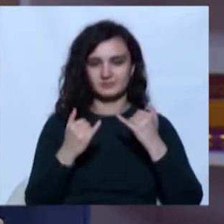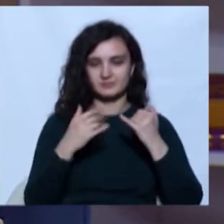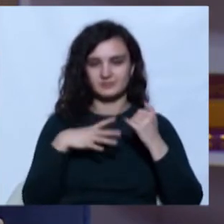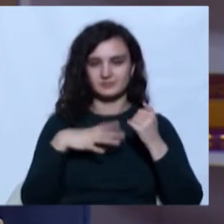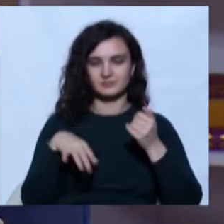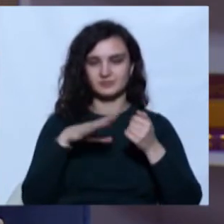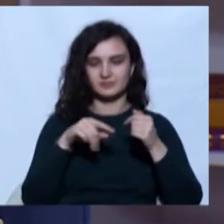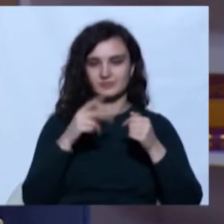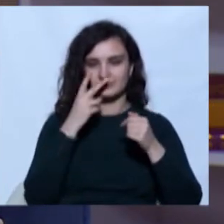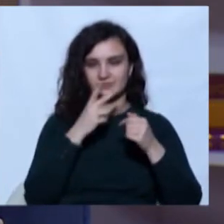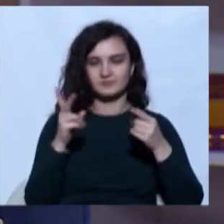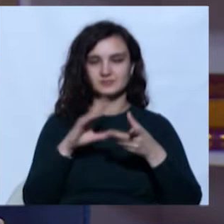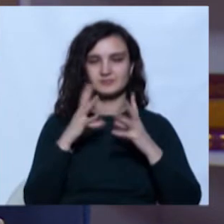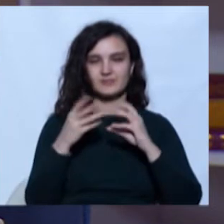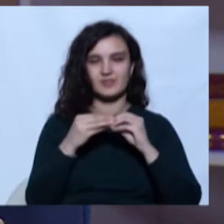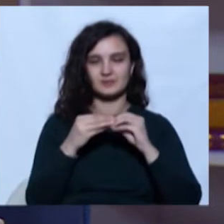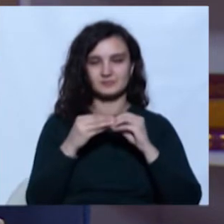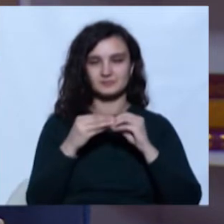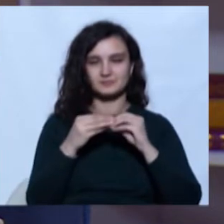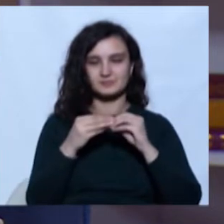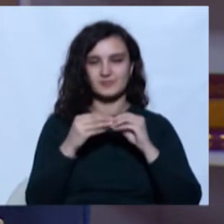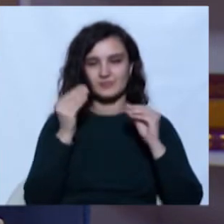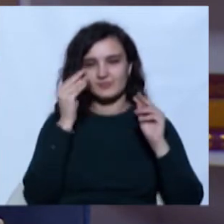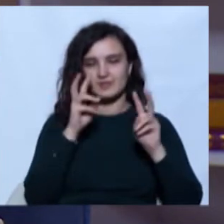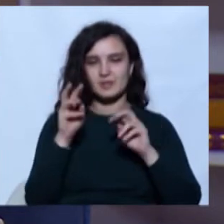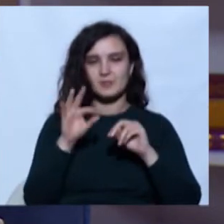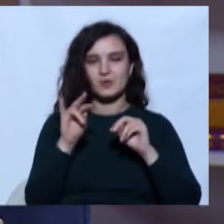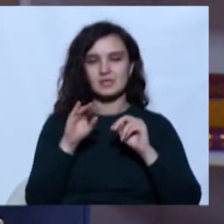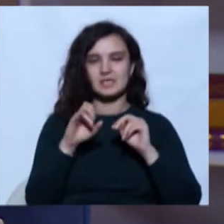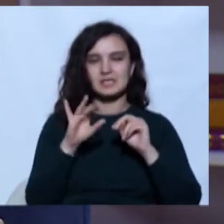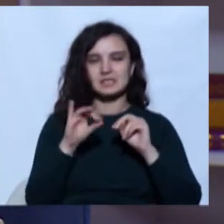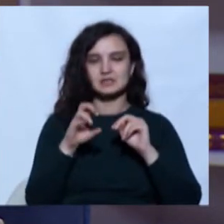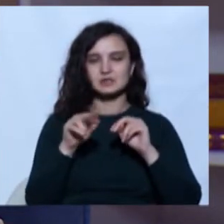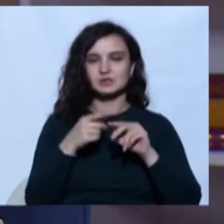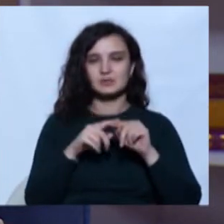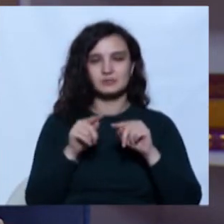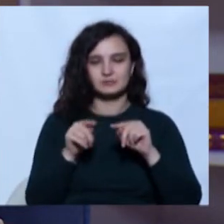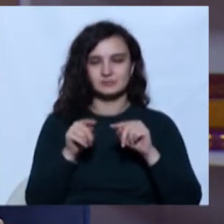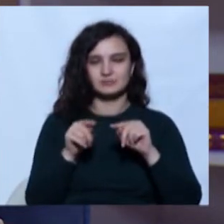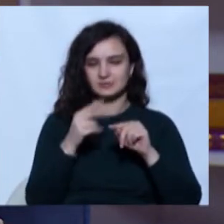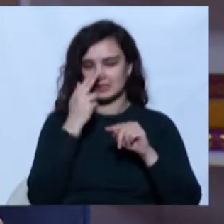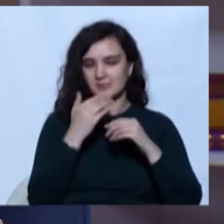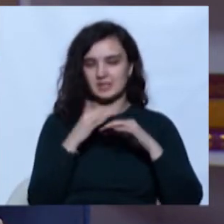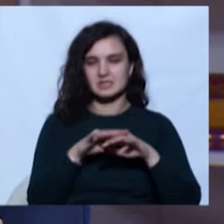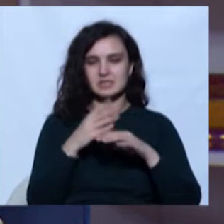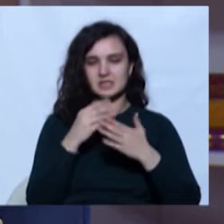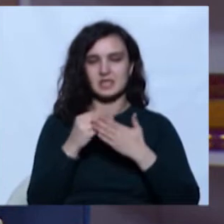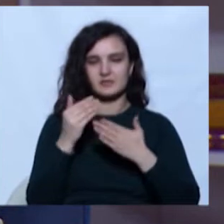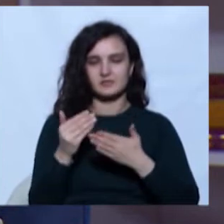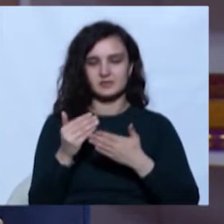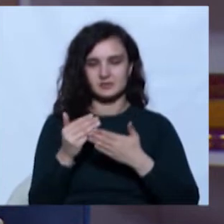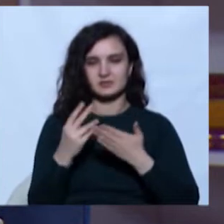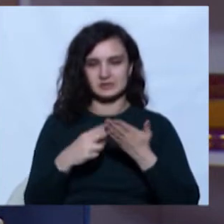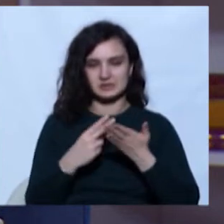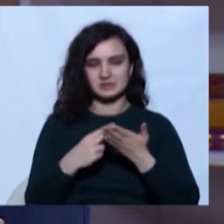a look at the summary of The Treasure of Monte Cristo, which is an adaptation of his full-length book,